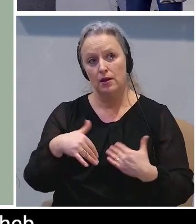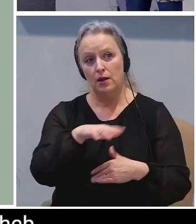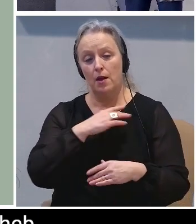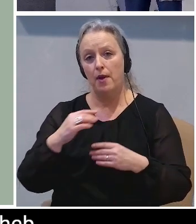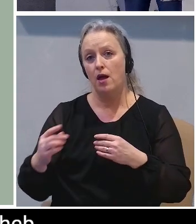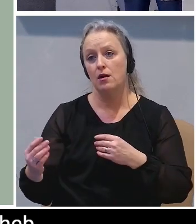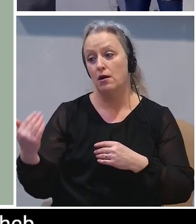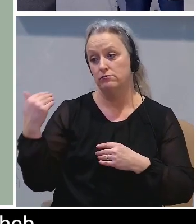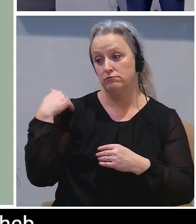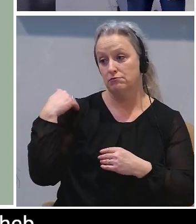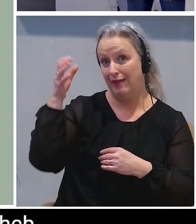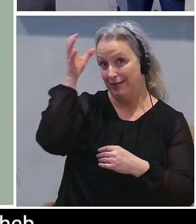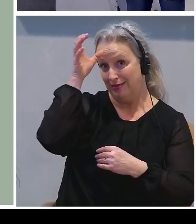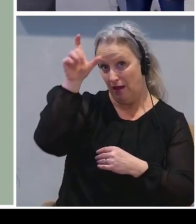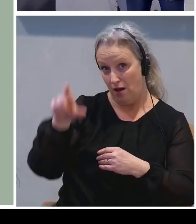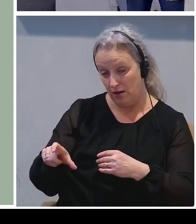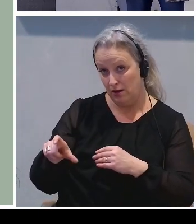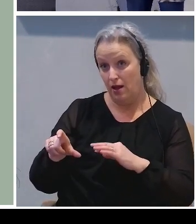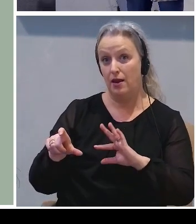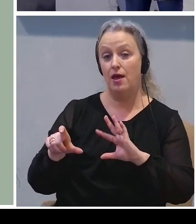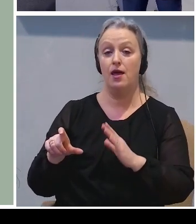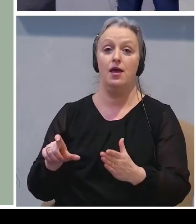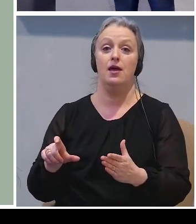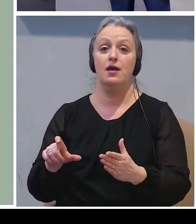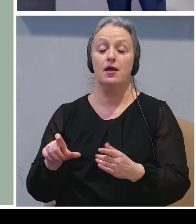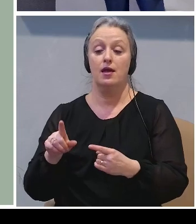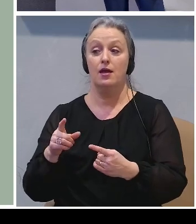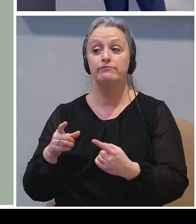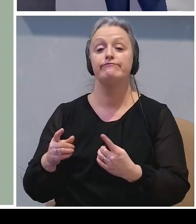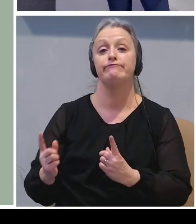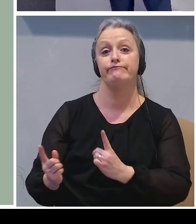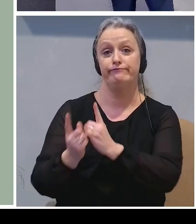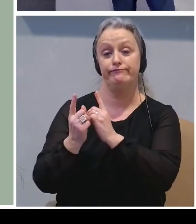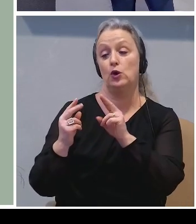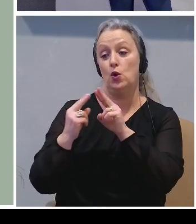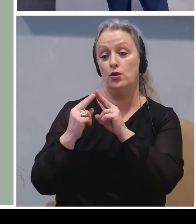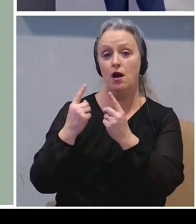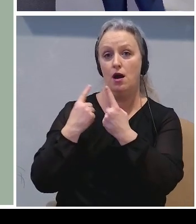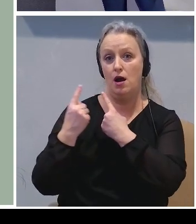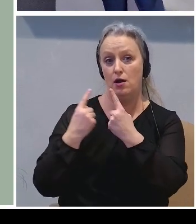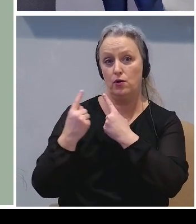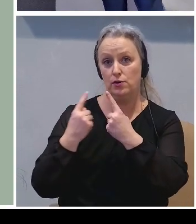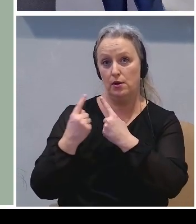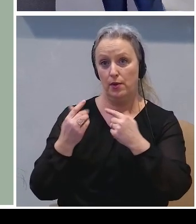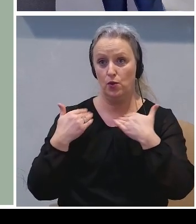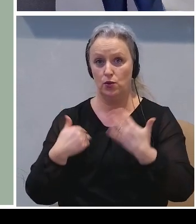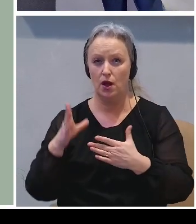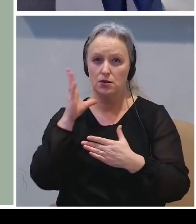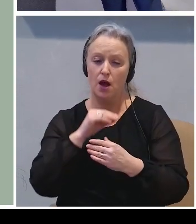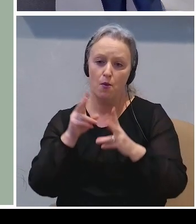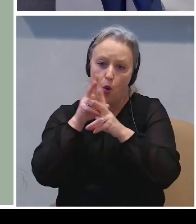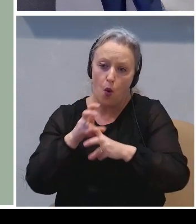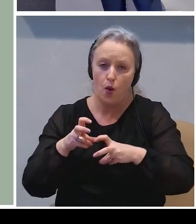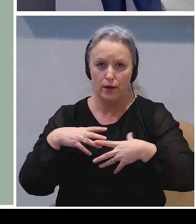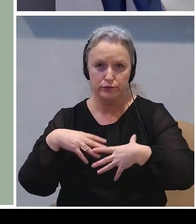general information about how they can work with ECRIN. We usually support clinical trials that have more than